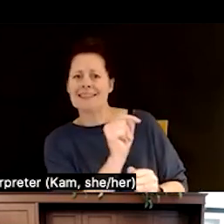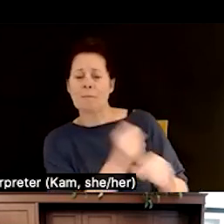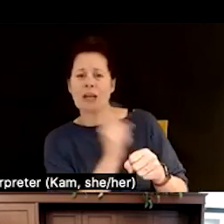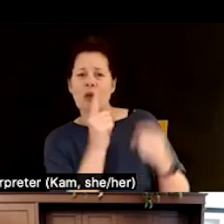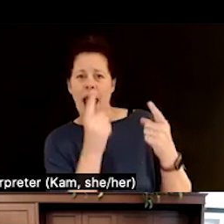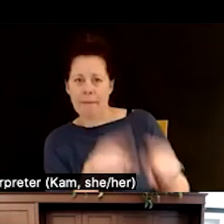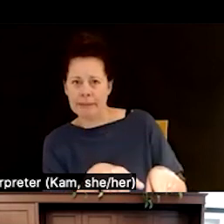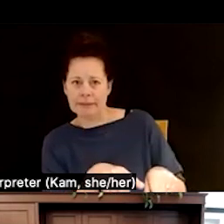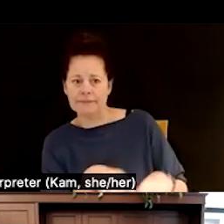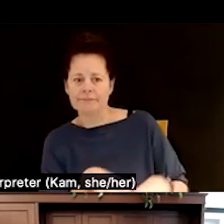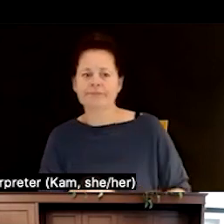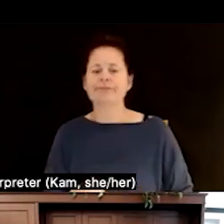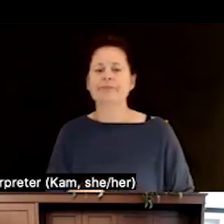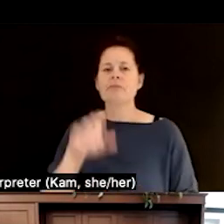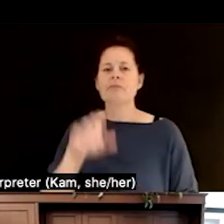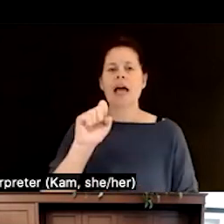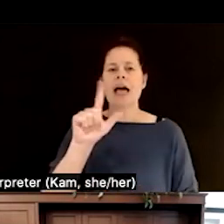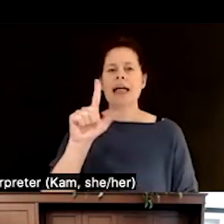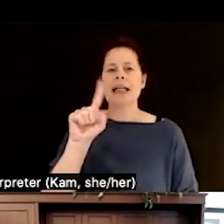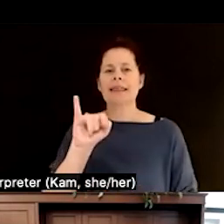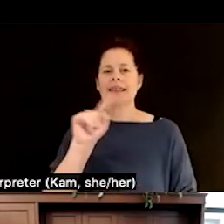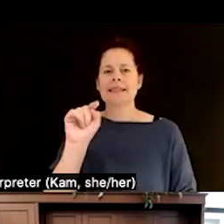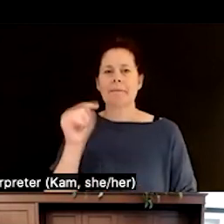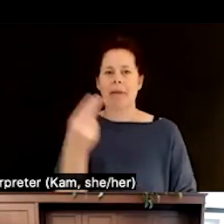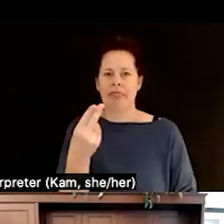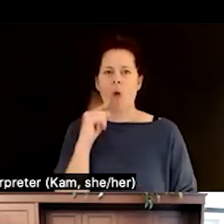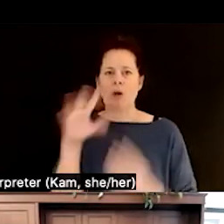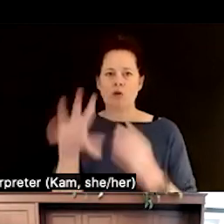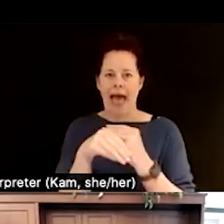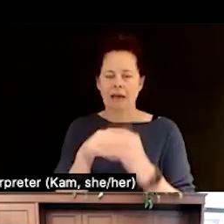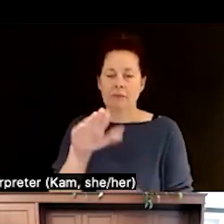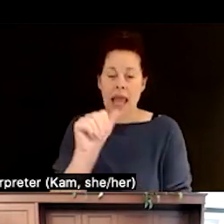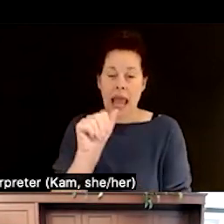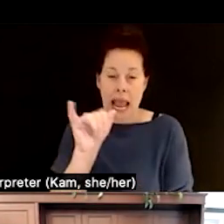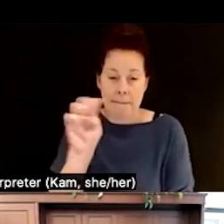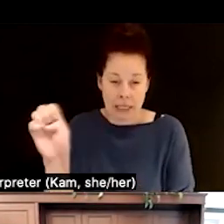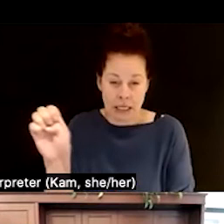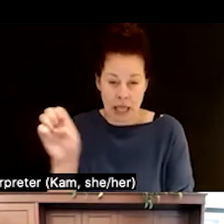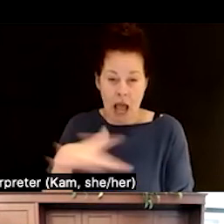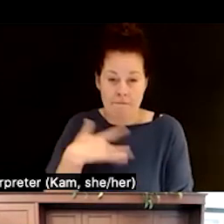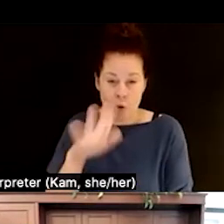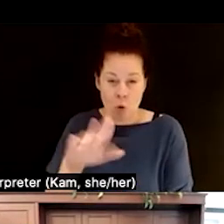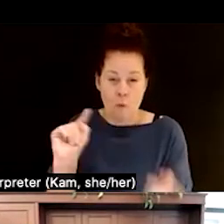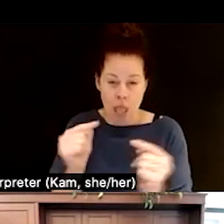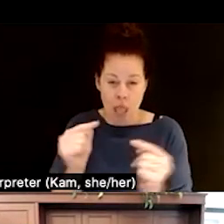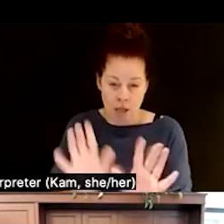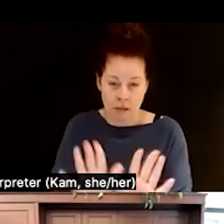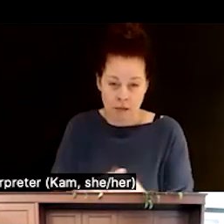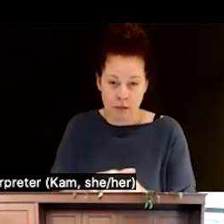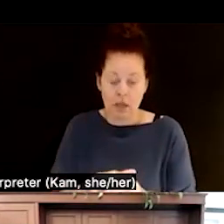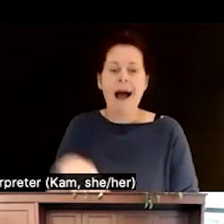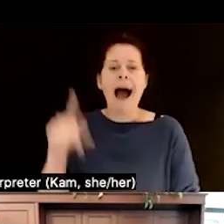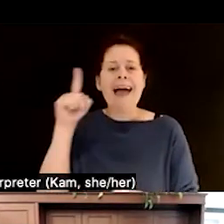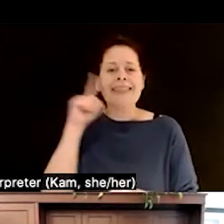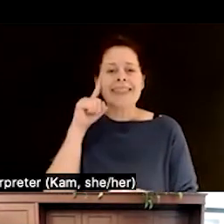to add something. Amy, I feel your pain. I think the issue